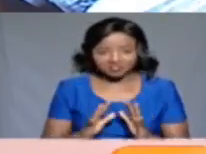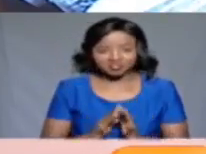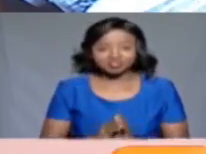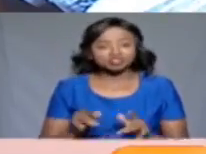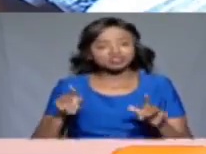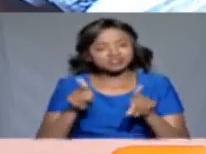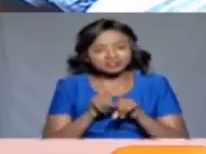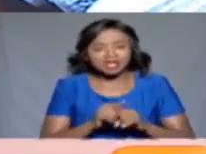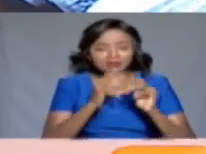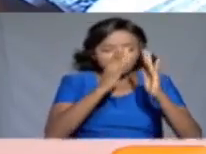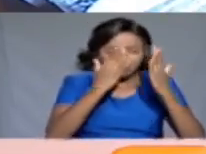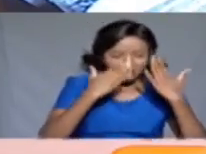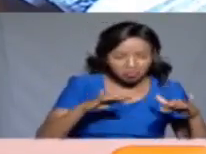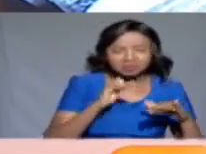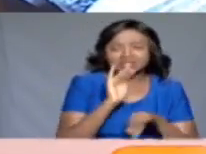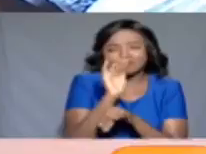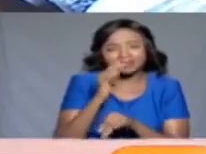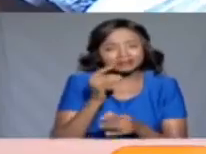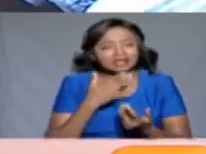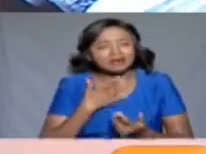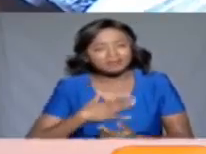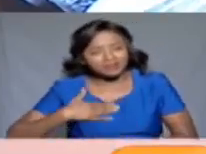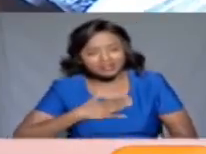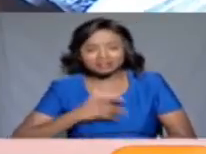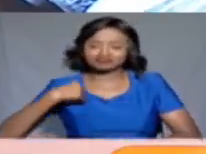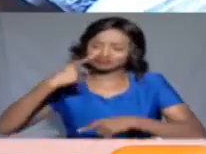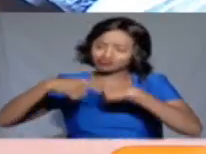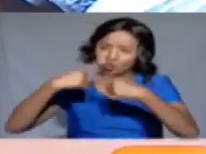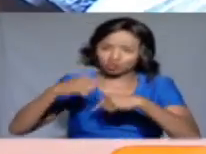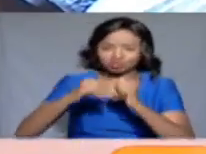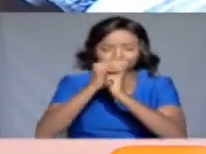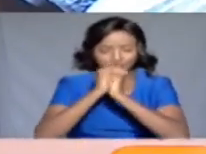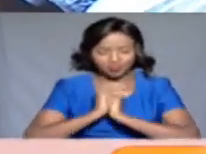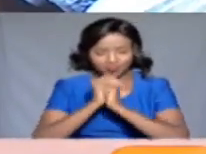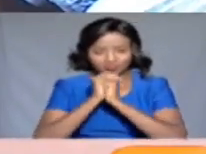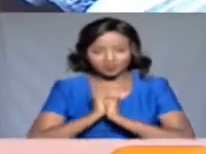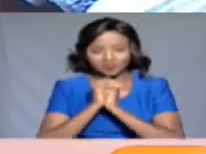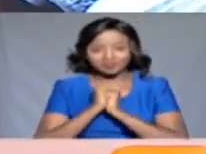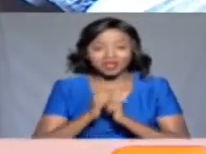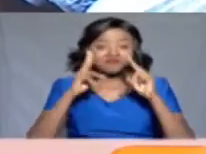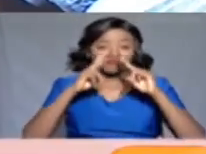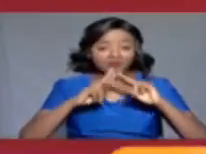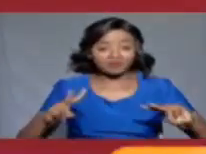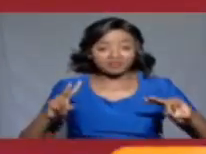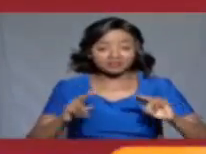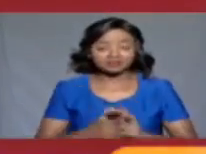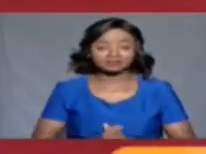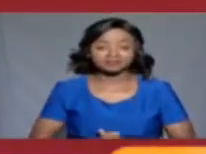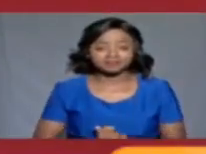to continue praying for peace and stability in the country, as Hassan Mugambi reports.